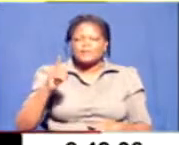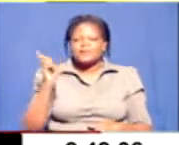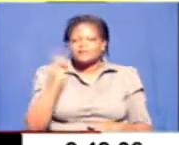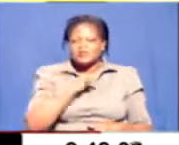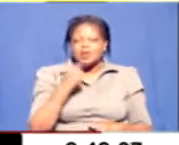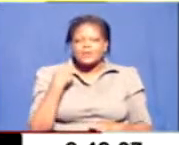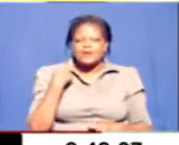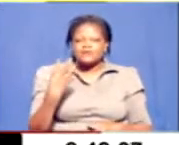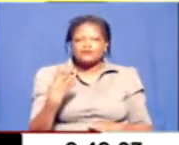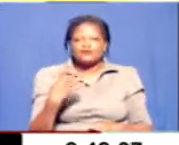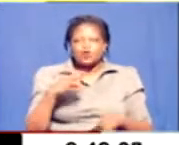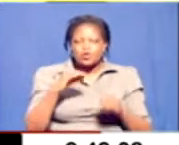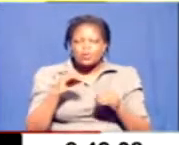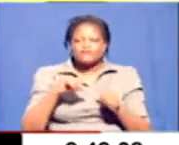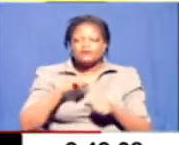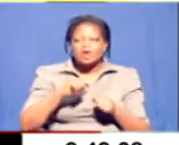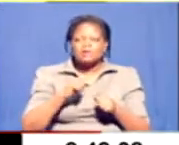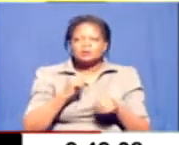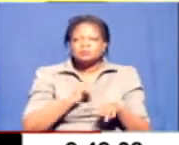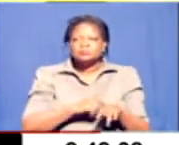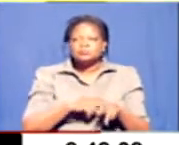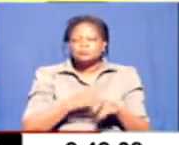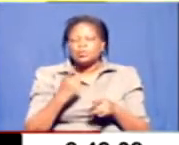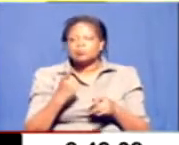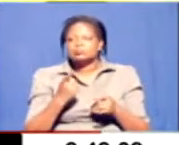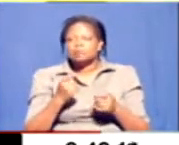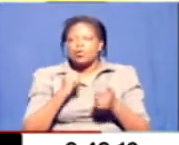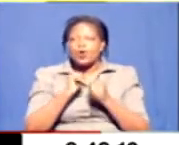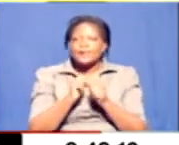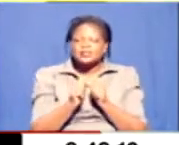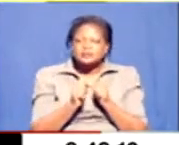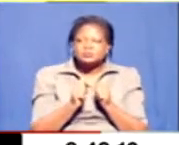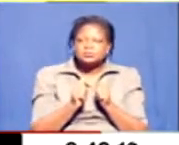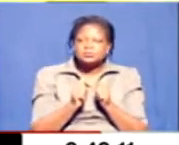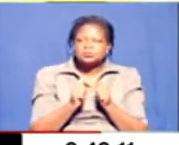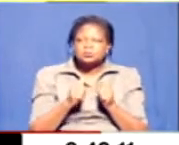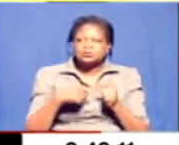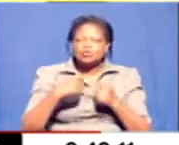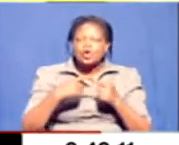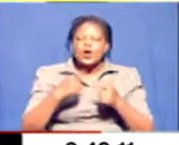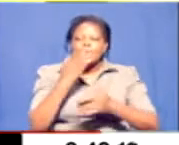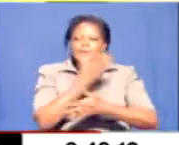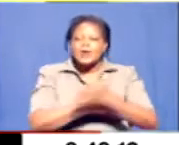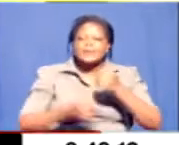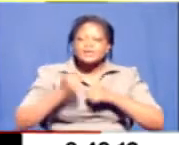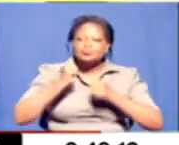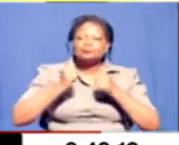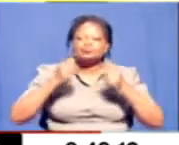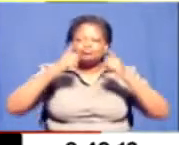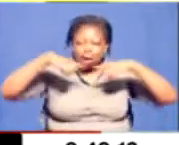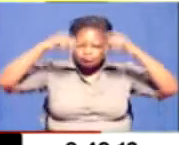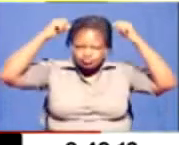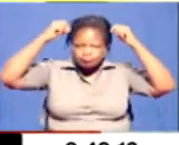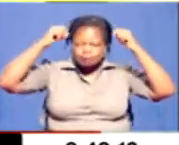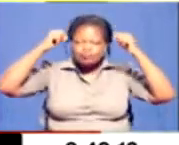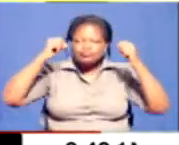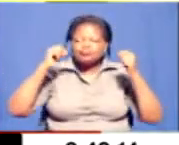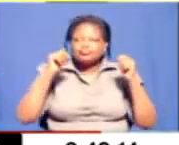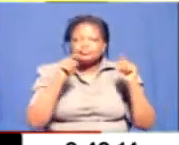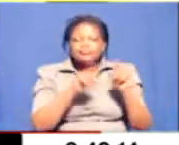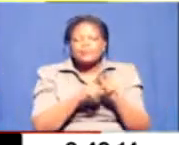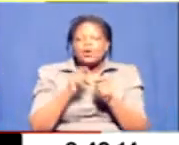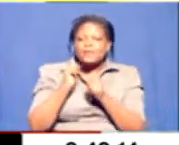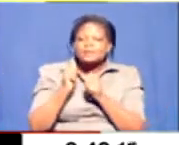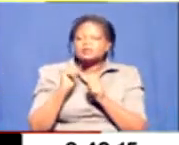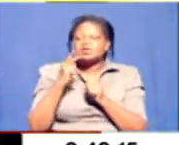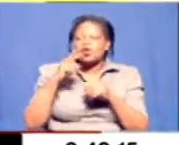round during the PR1 Single Skulls rowing competition at the ongoing Paralympic Games in Tokyo, Japan. Asiya, competing in the second